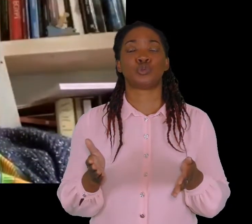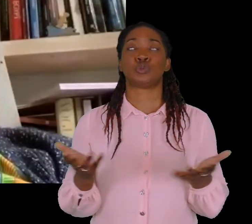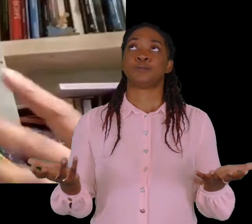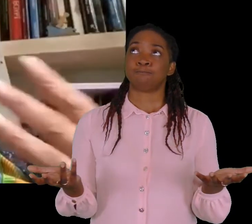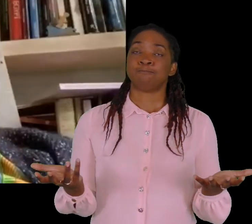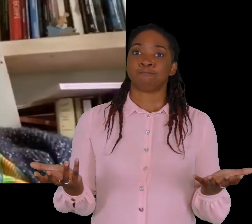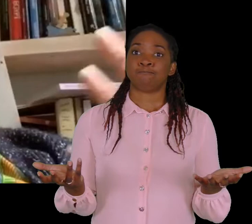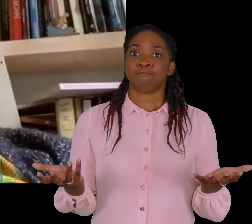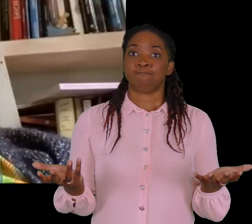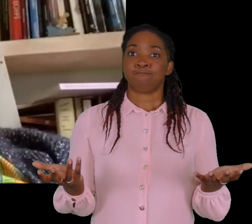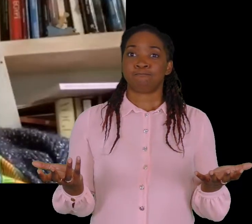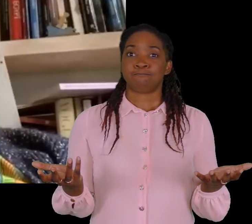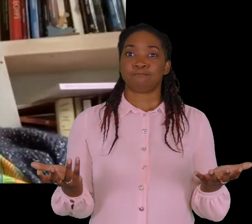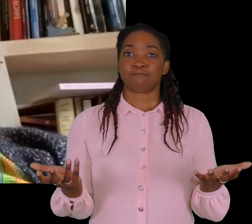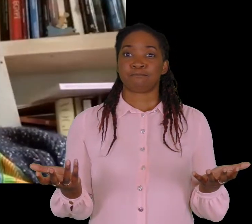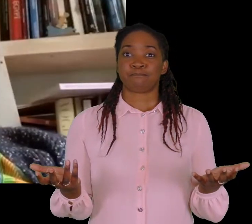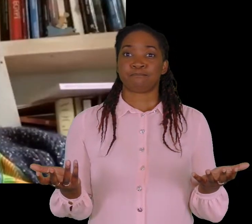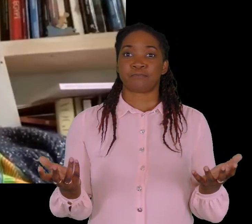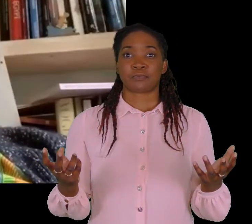a very complex,